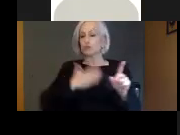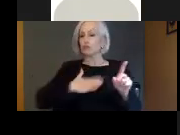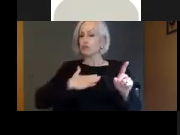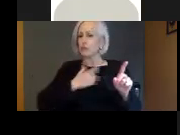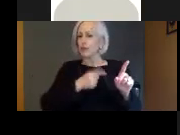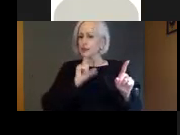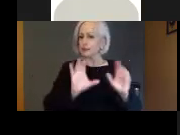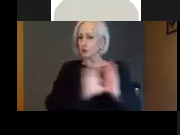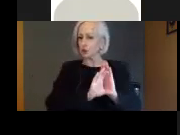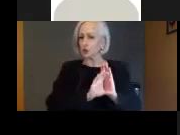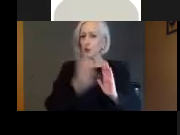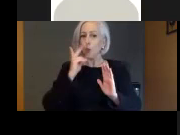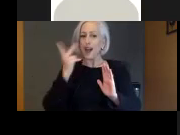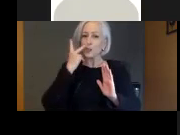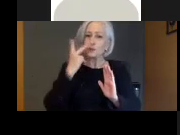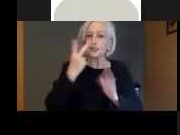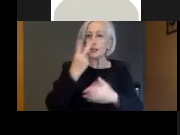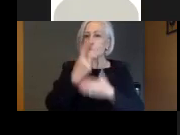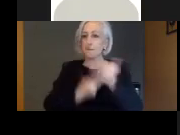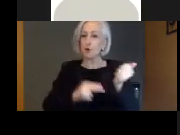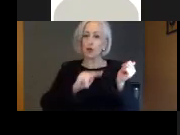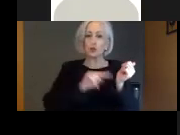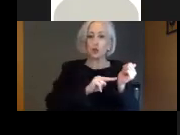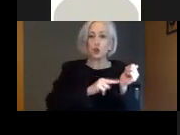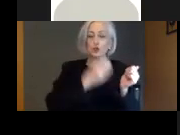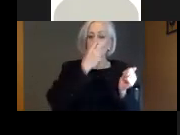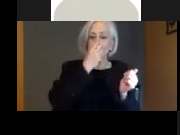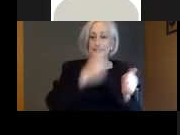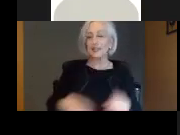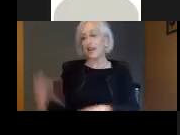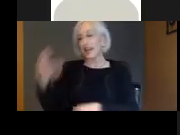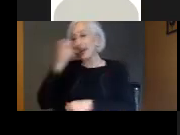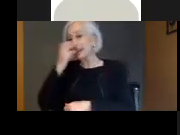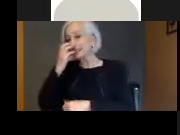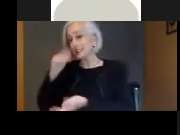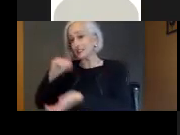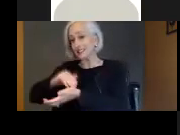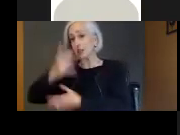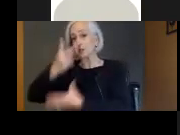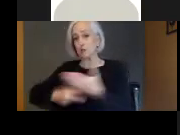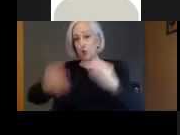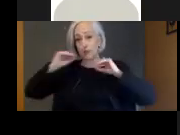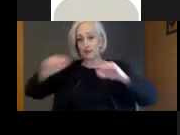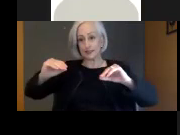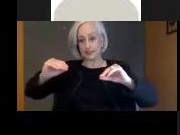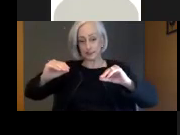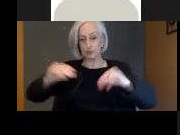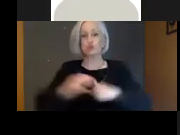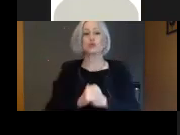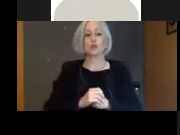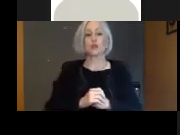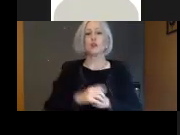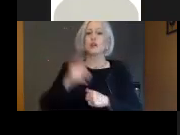shows that both nurse anesthesia and anesthesiology were teaching at this course. And specifically notice that when you